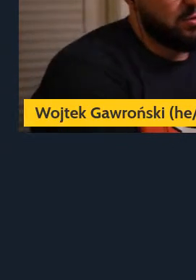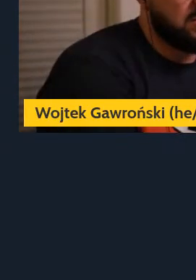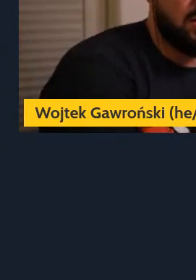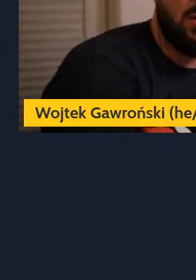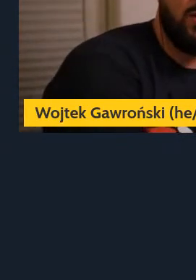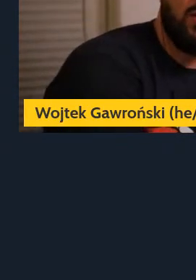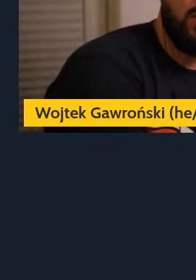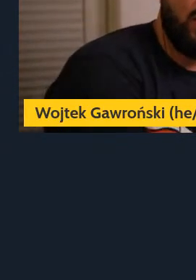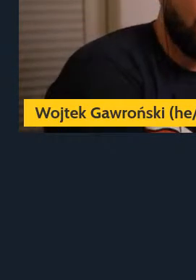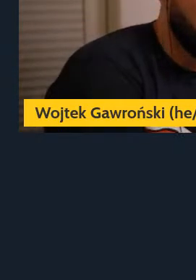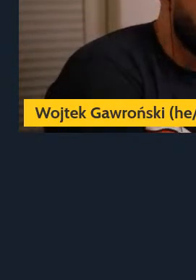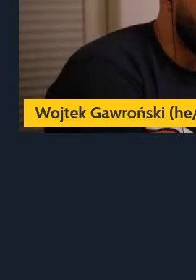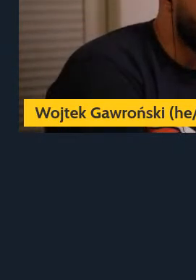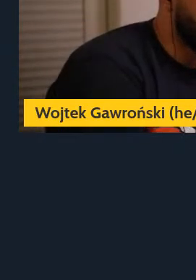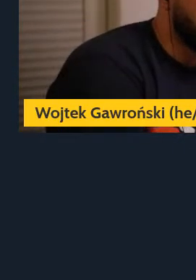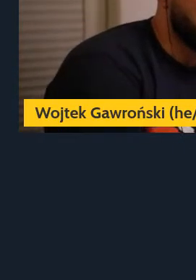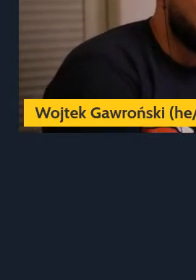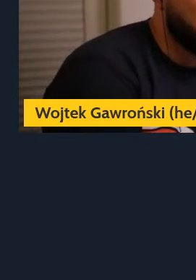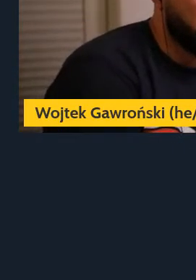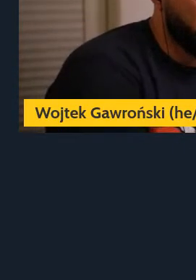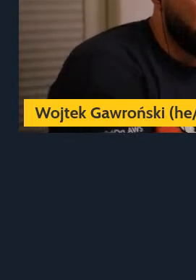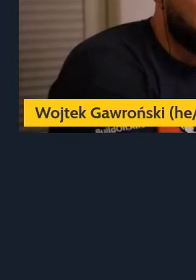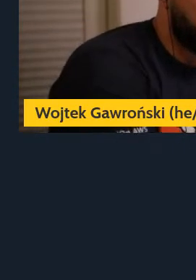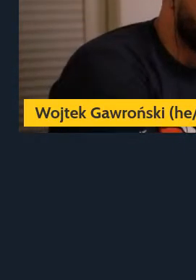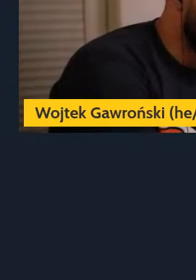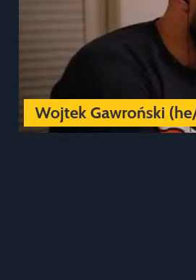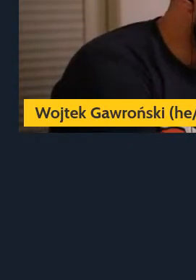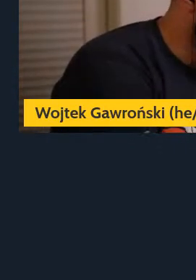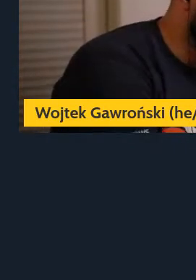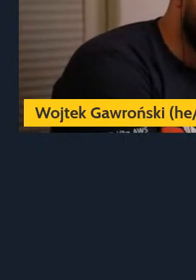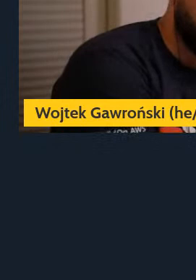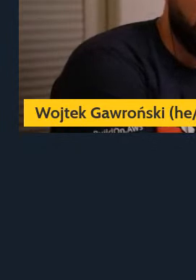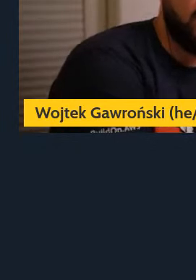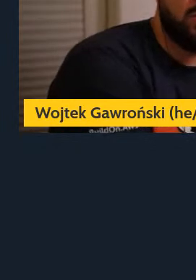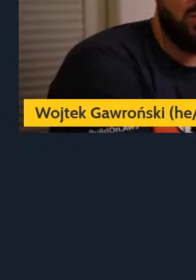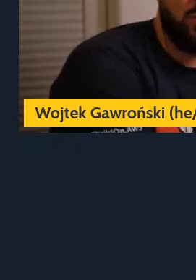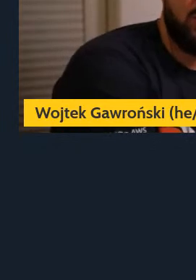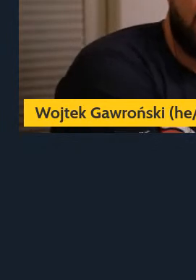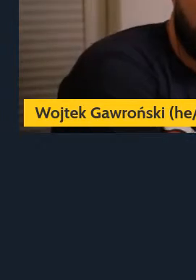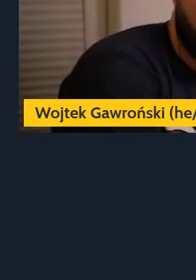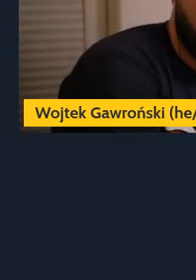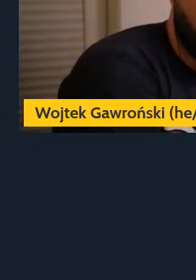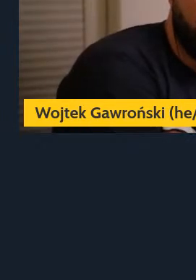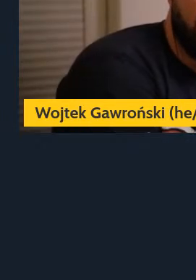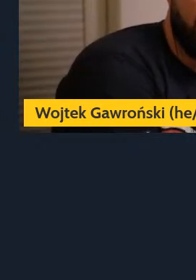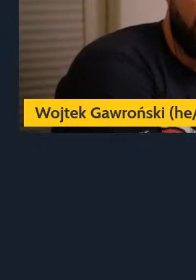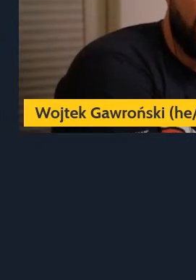Having you still on call, can you tell us a little bit more about those Terraform providers you wrote?